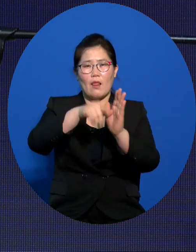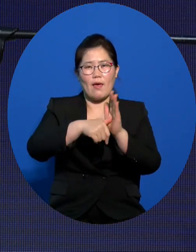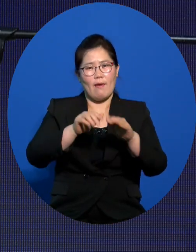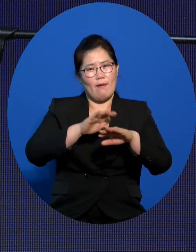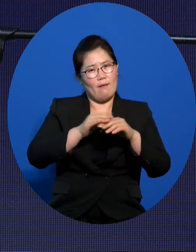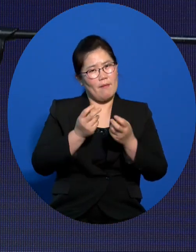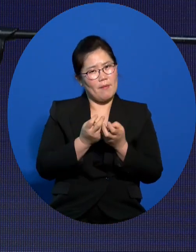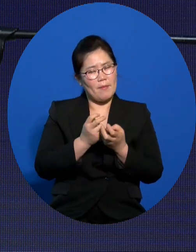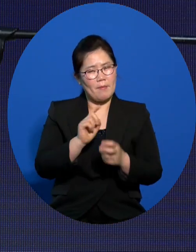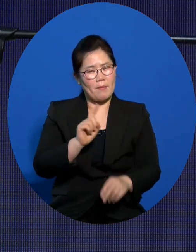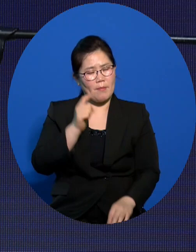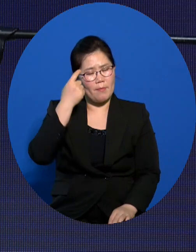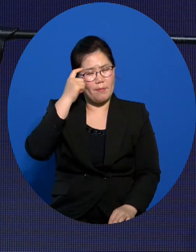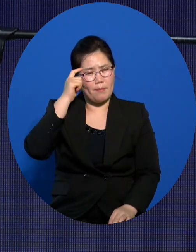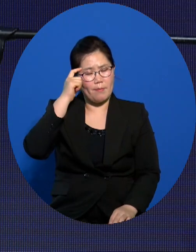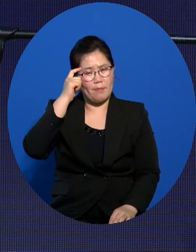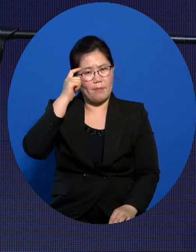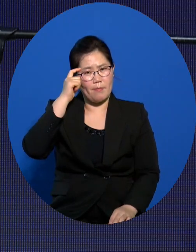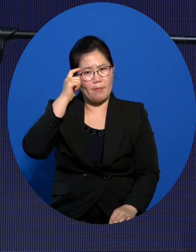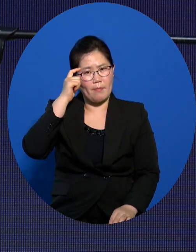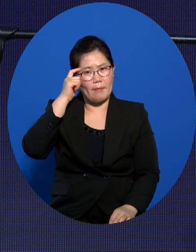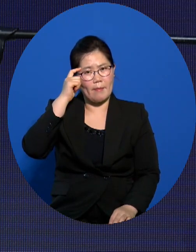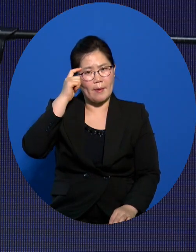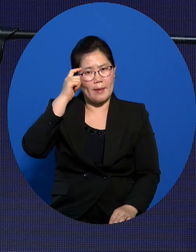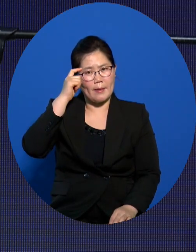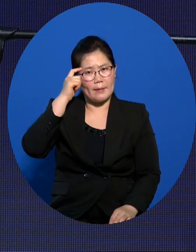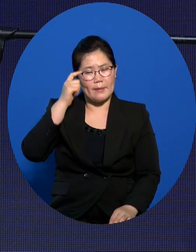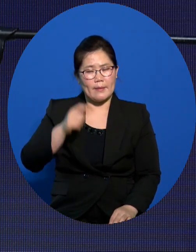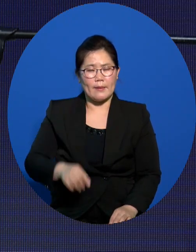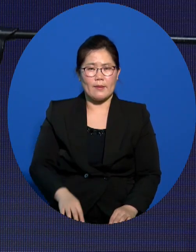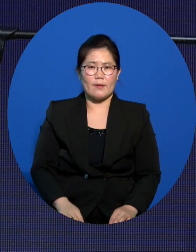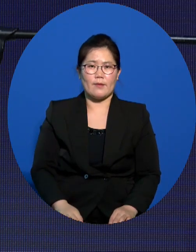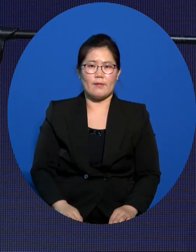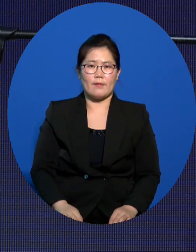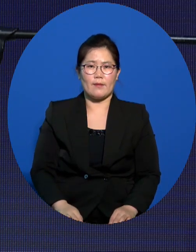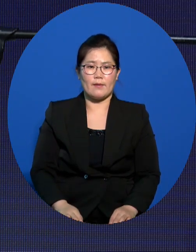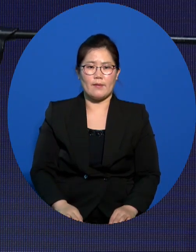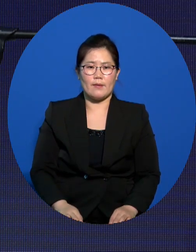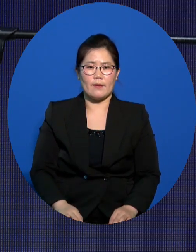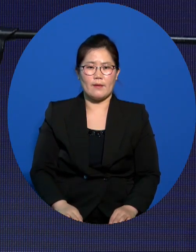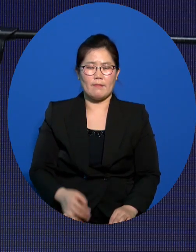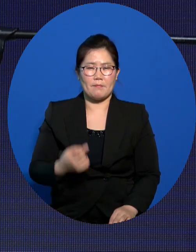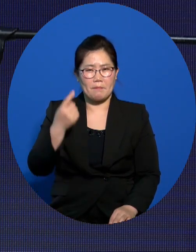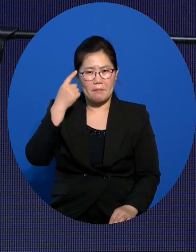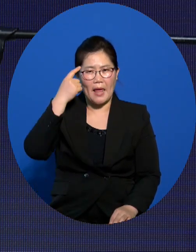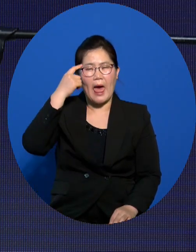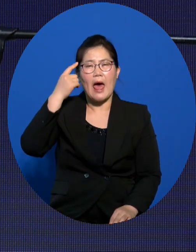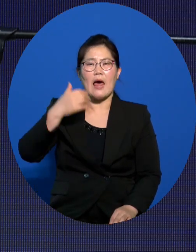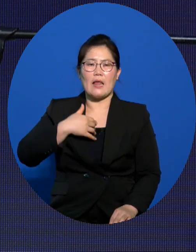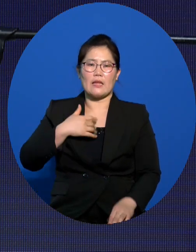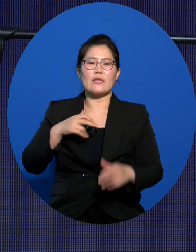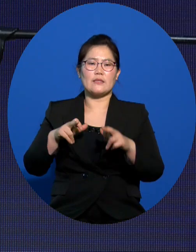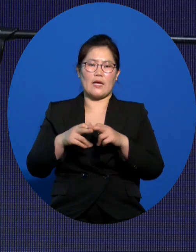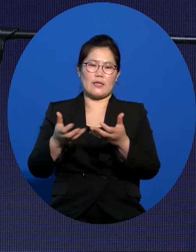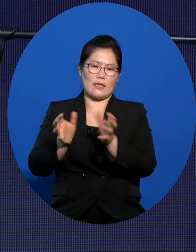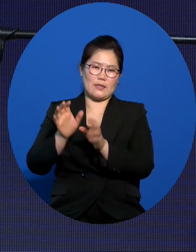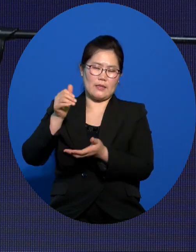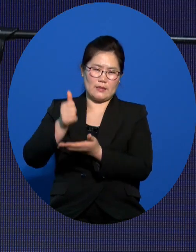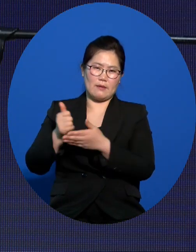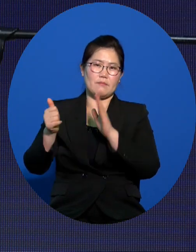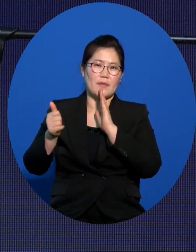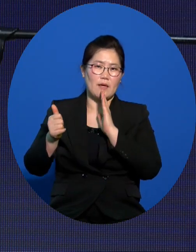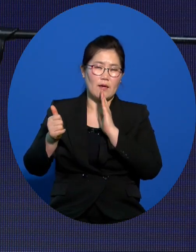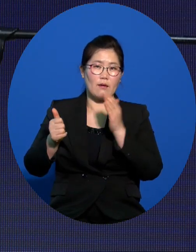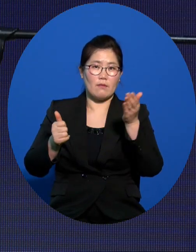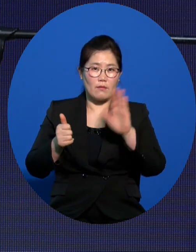situation? I thought about this and the way forward. I am also the